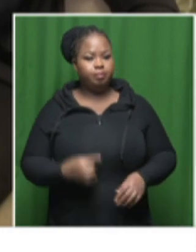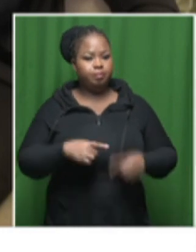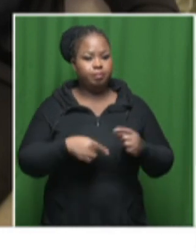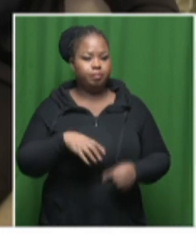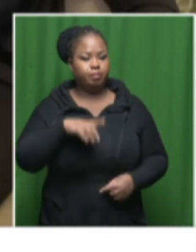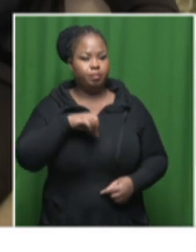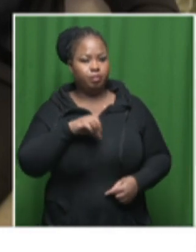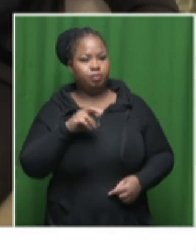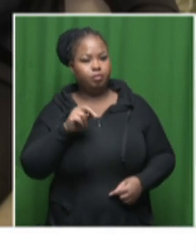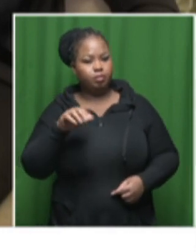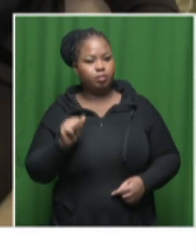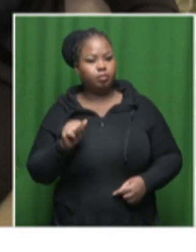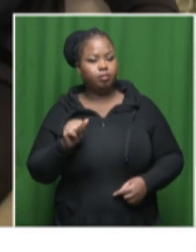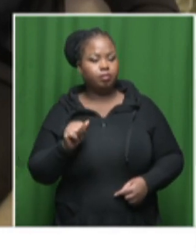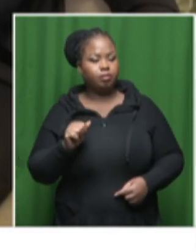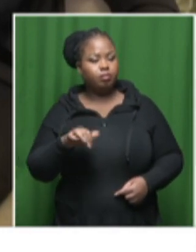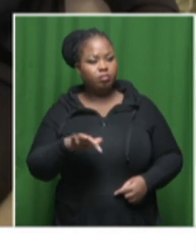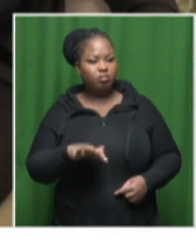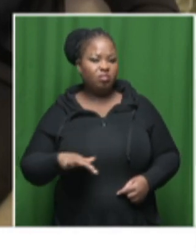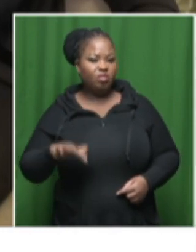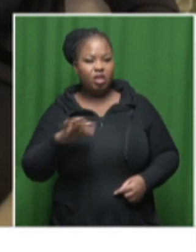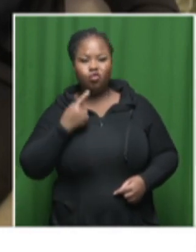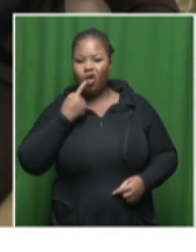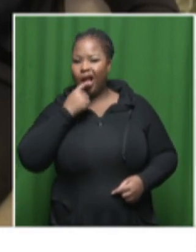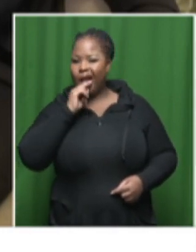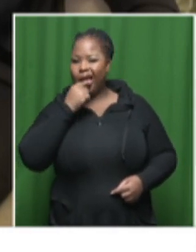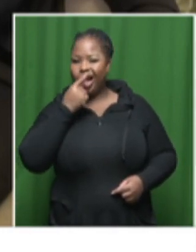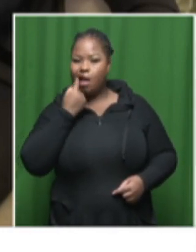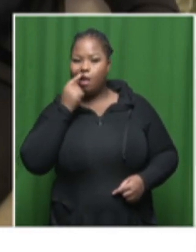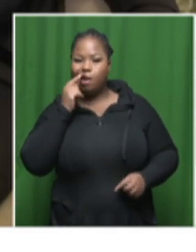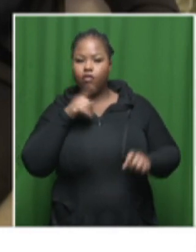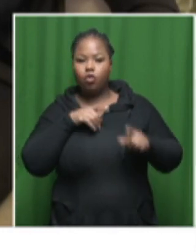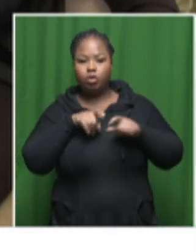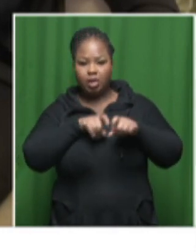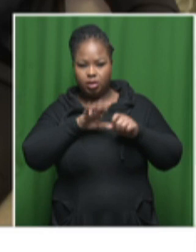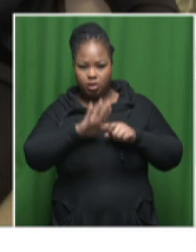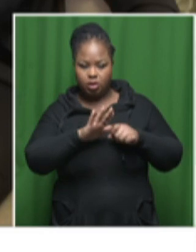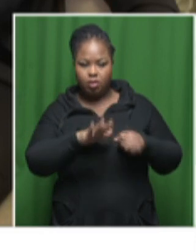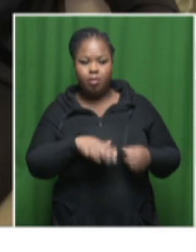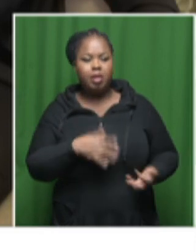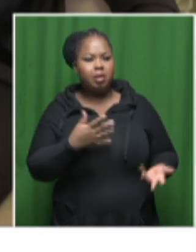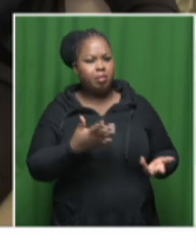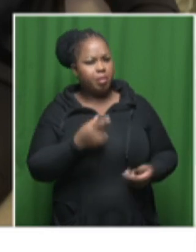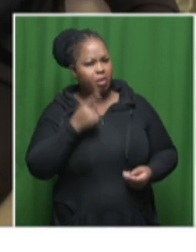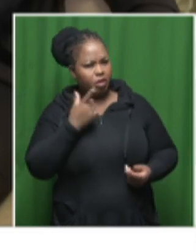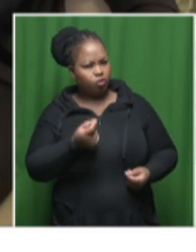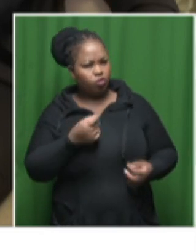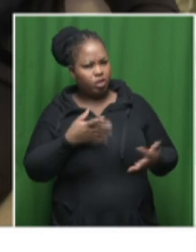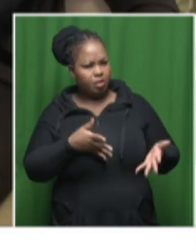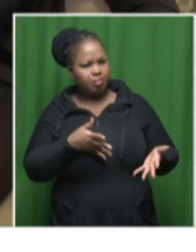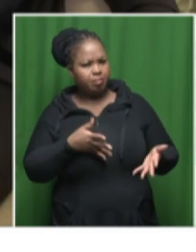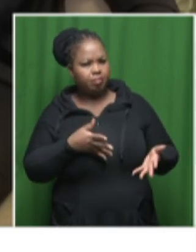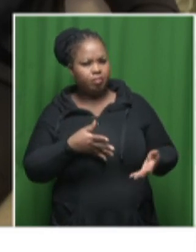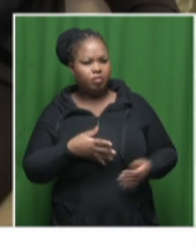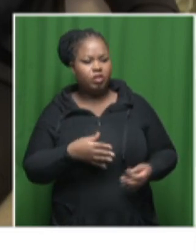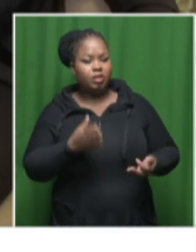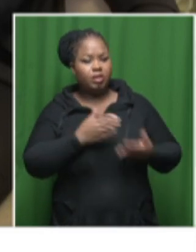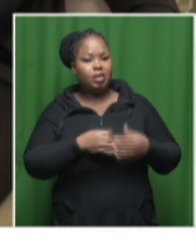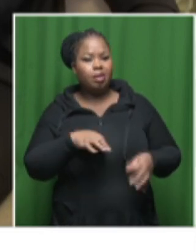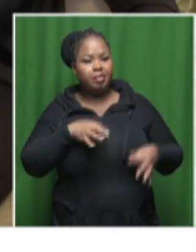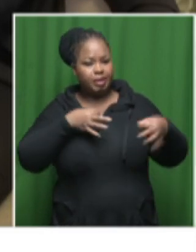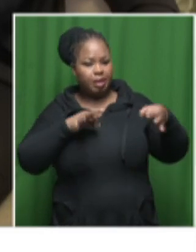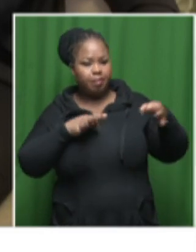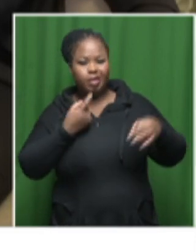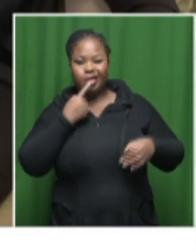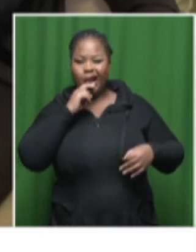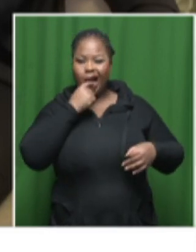DNA facilities, because if you look at forensic testing that is done here, samples collected and